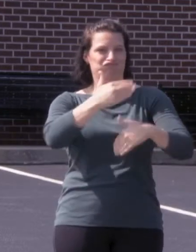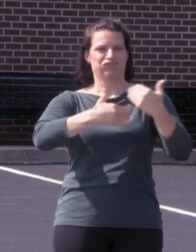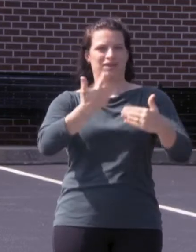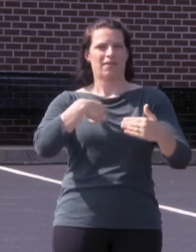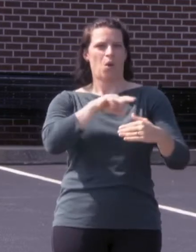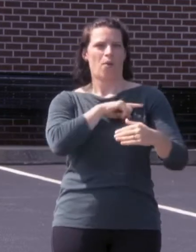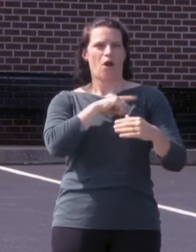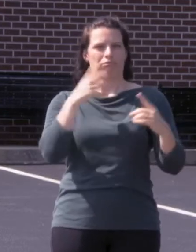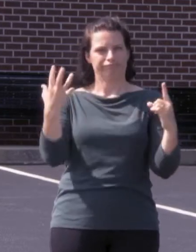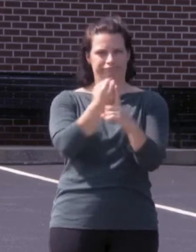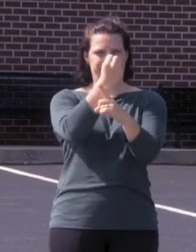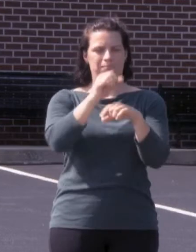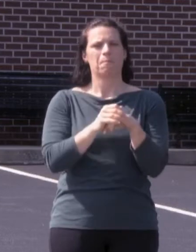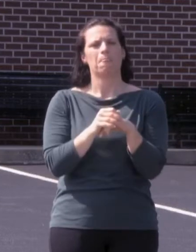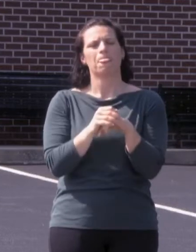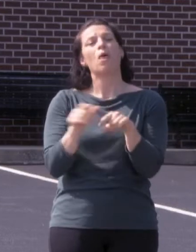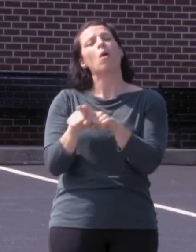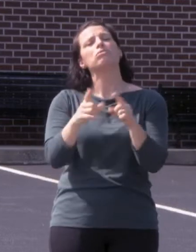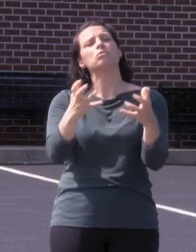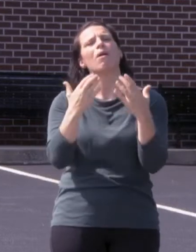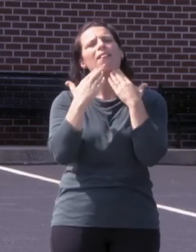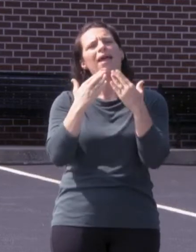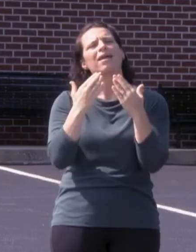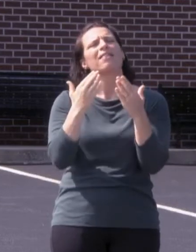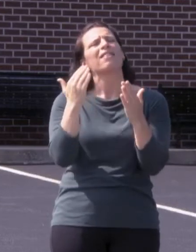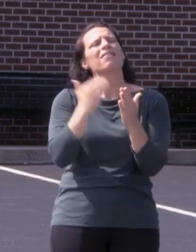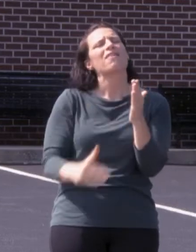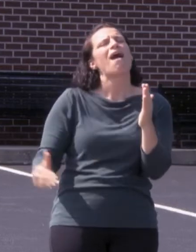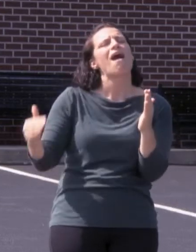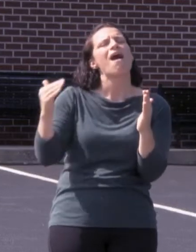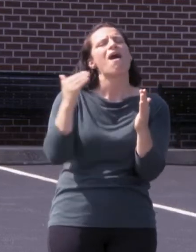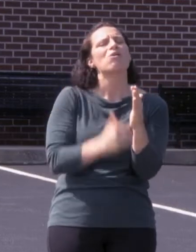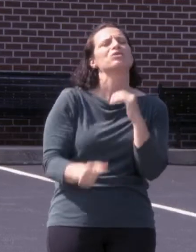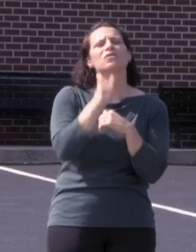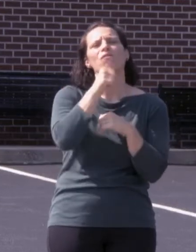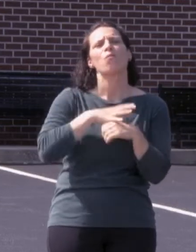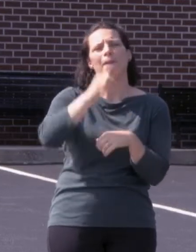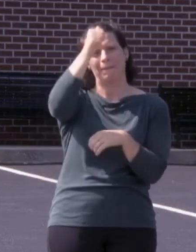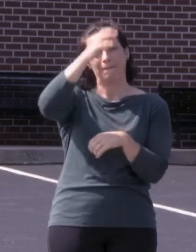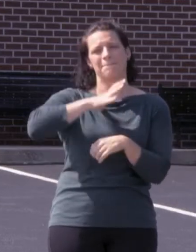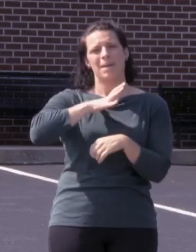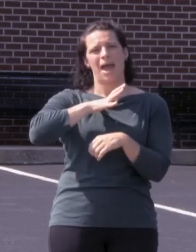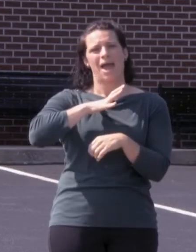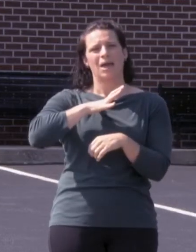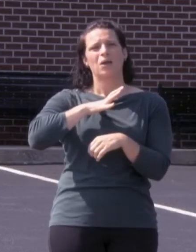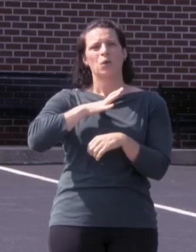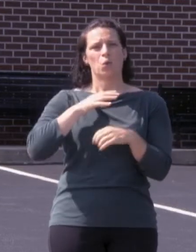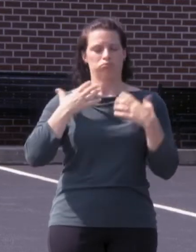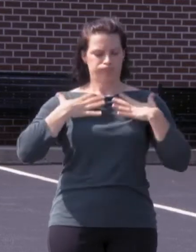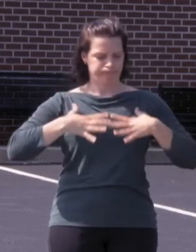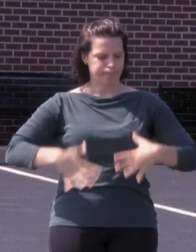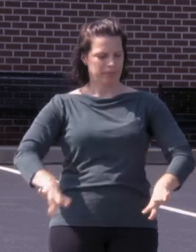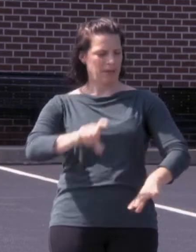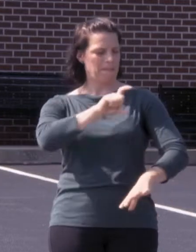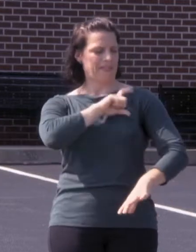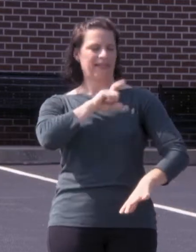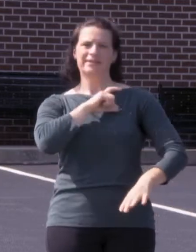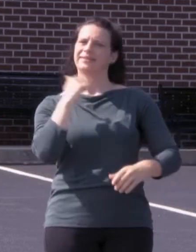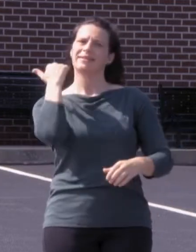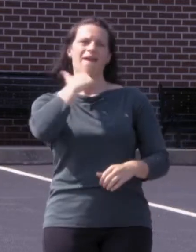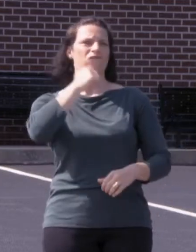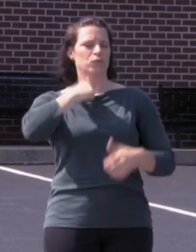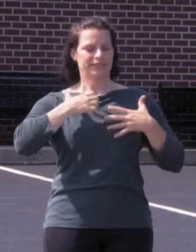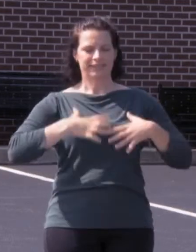are making. I also want to thank the thousands of women and men who don the police uniform each and every day